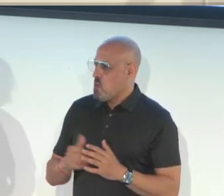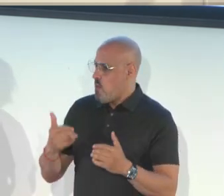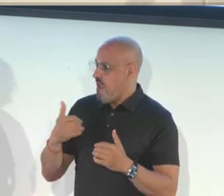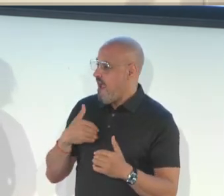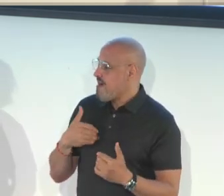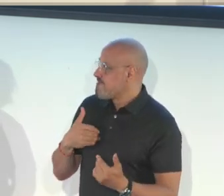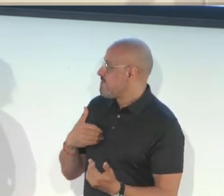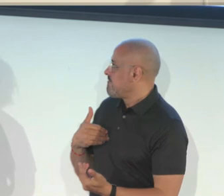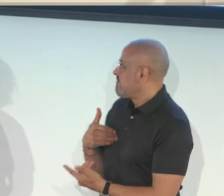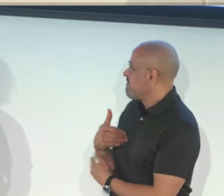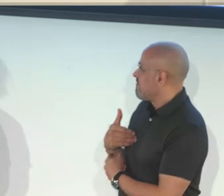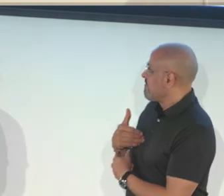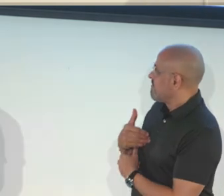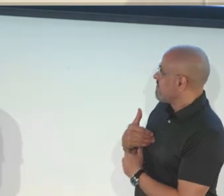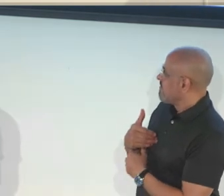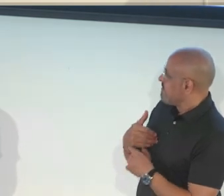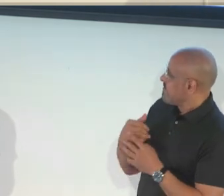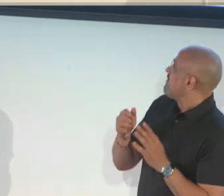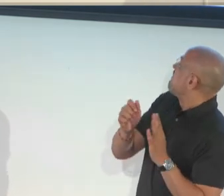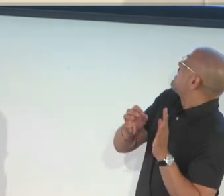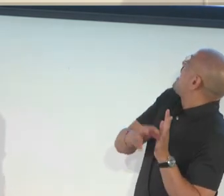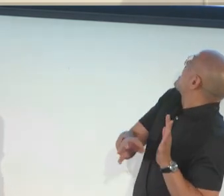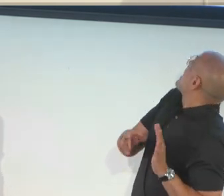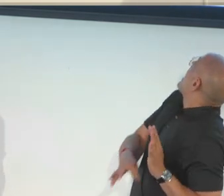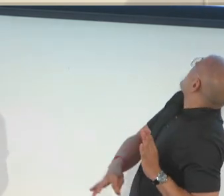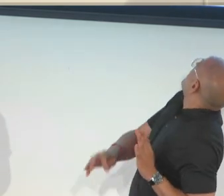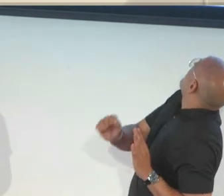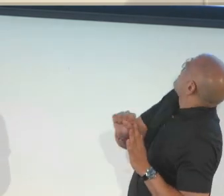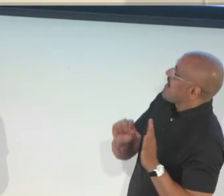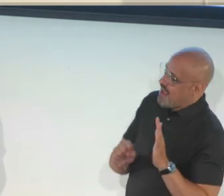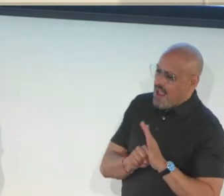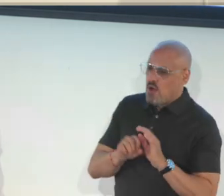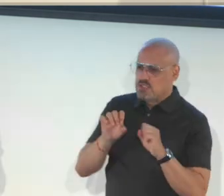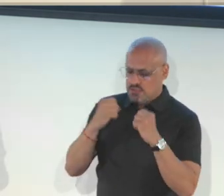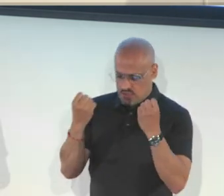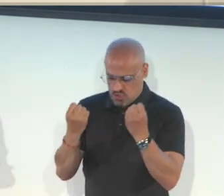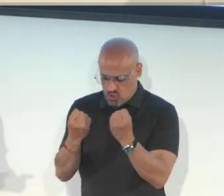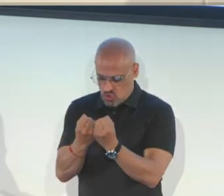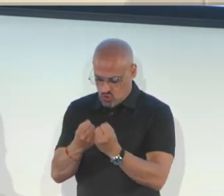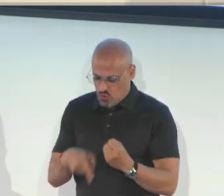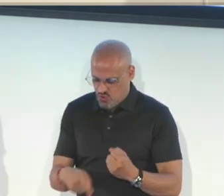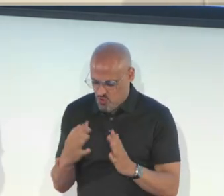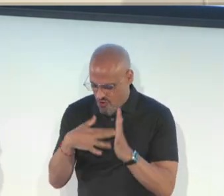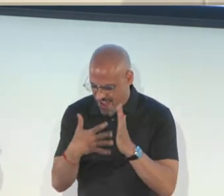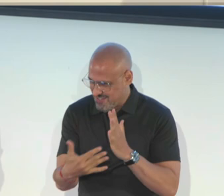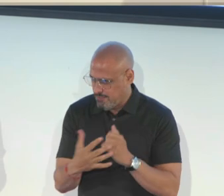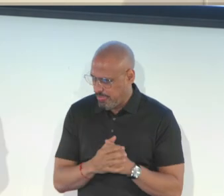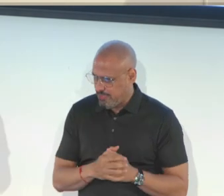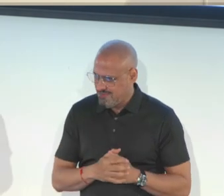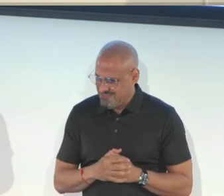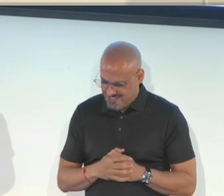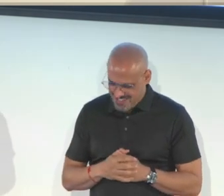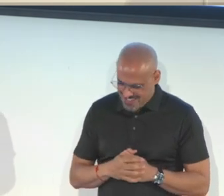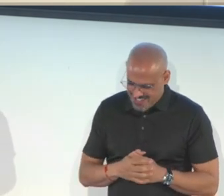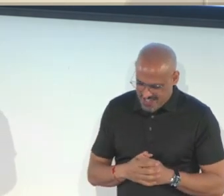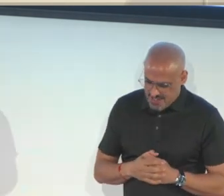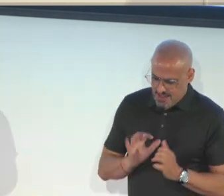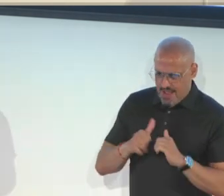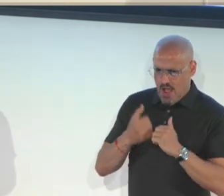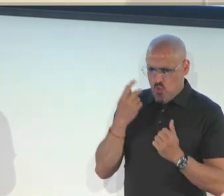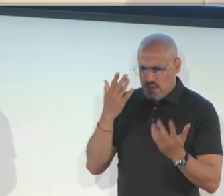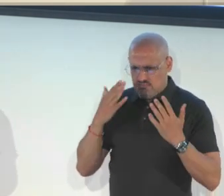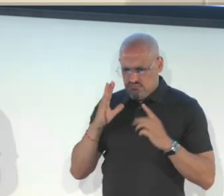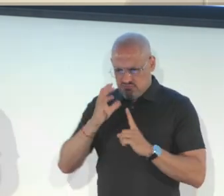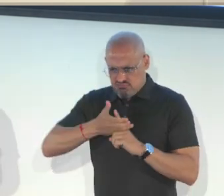have accounts and social graphs. This can include avatars, the way that we're embodying computers and computer or